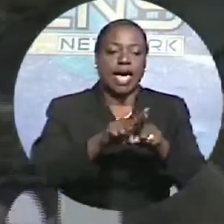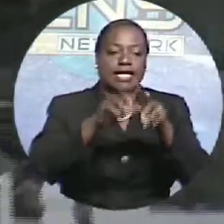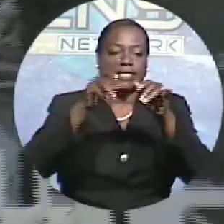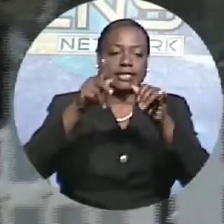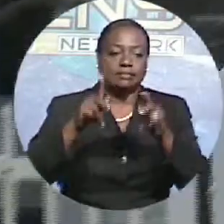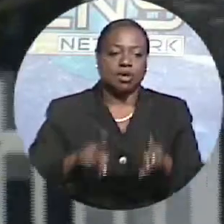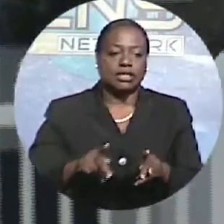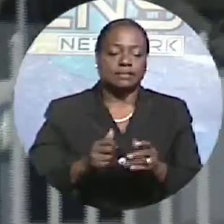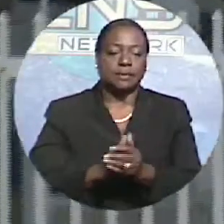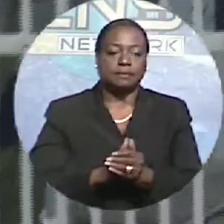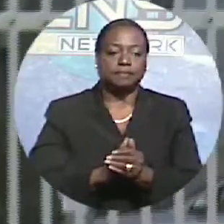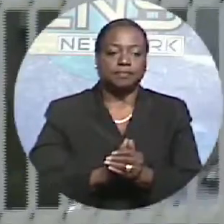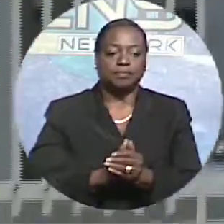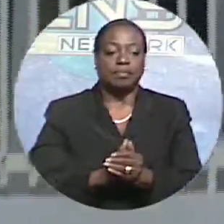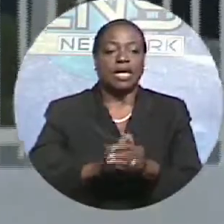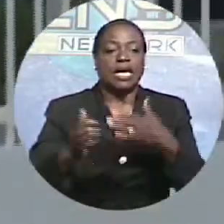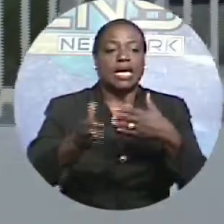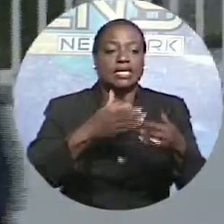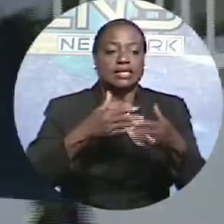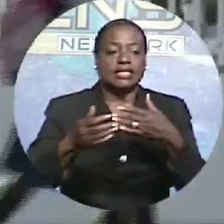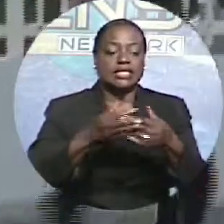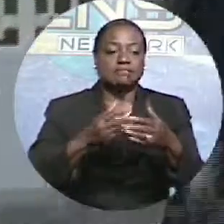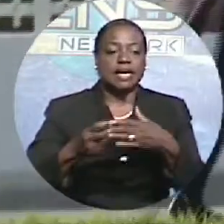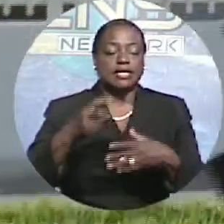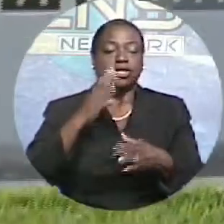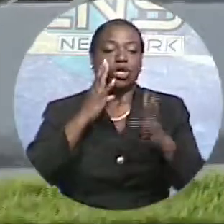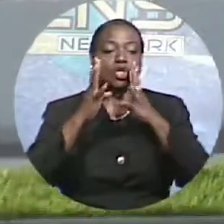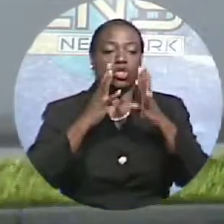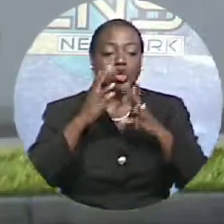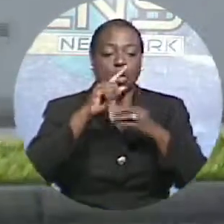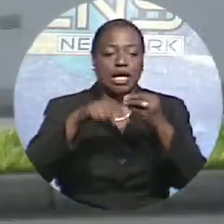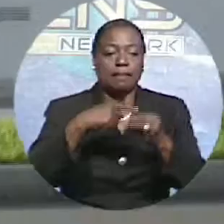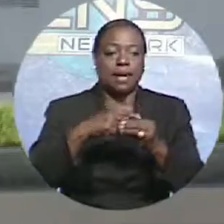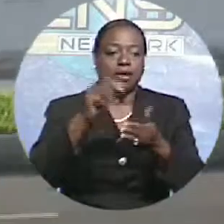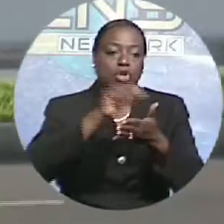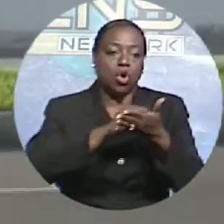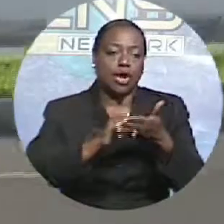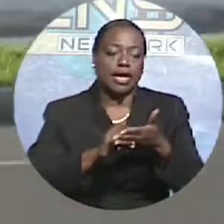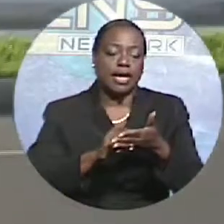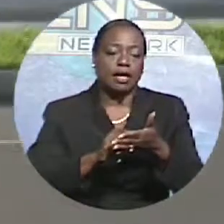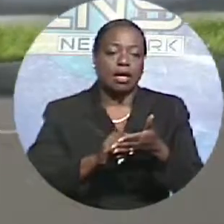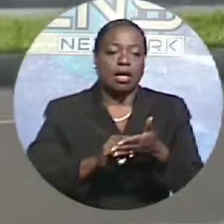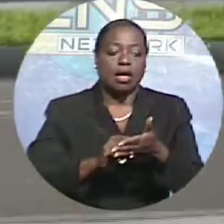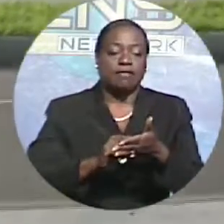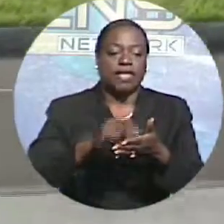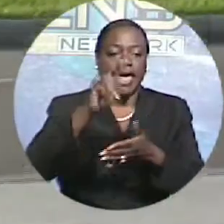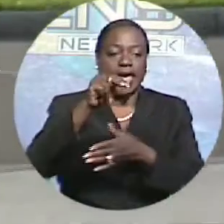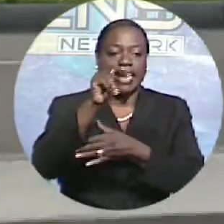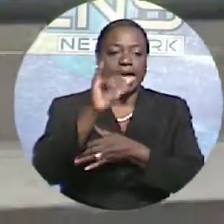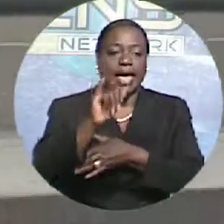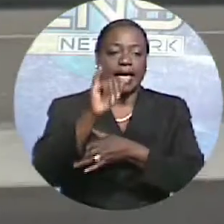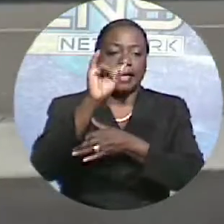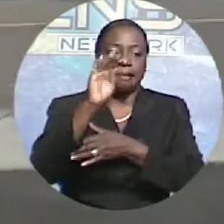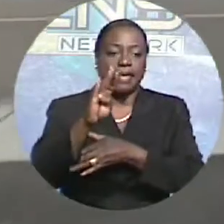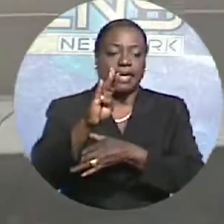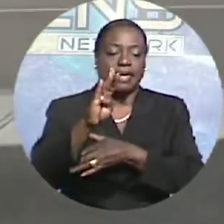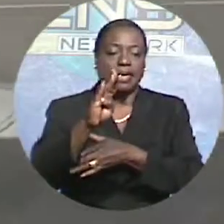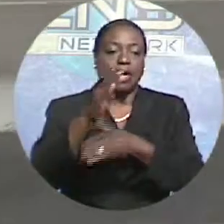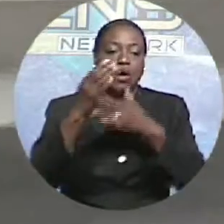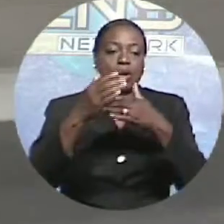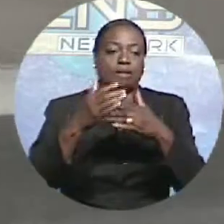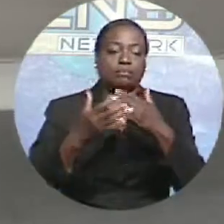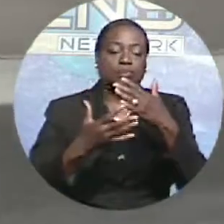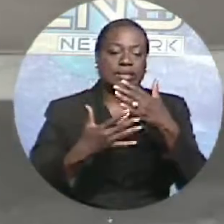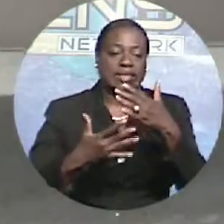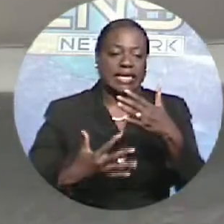Despite rumors that information from the recent audit report on the National Insurance Board has been leaked, Minister responsible for NIB, Shane